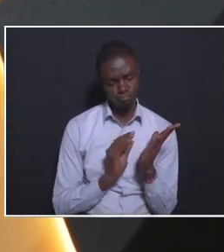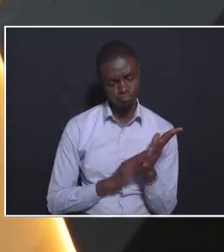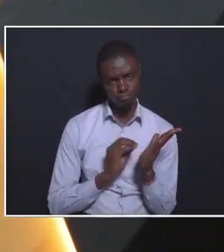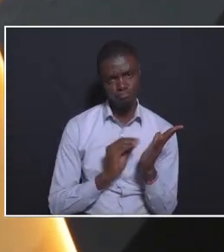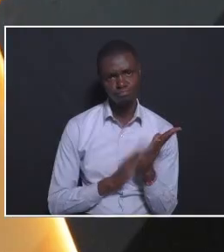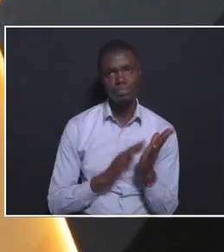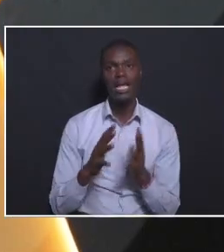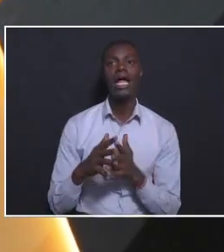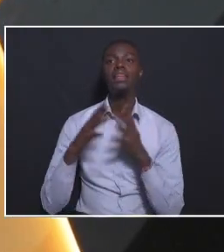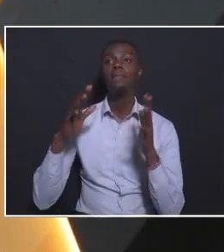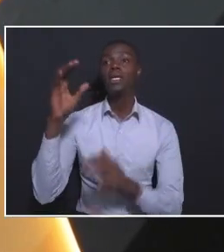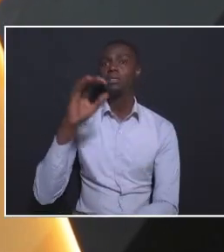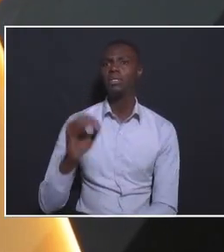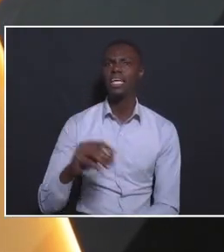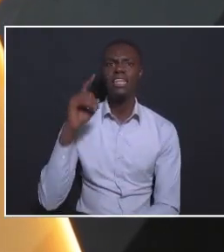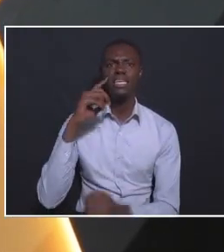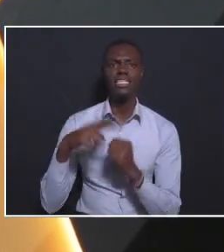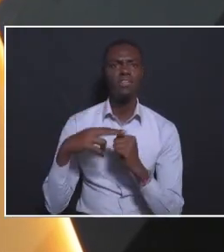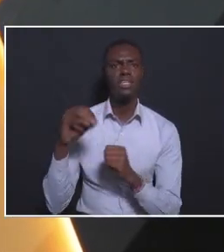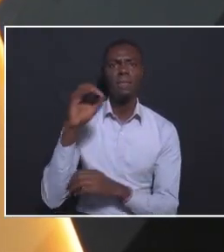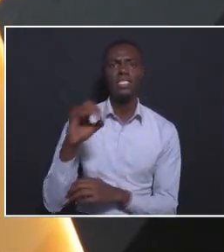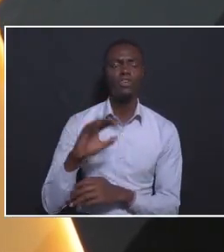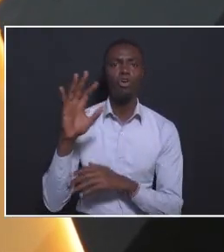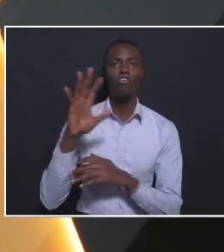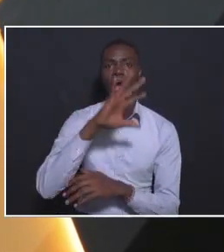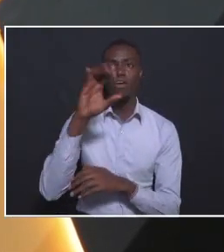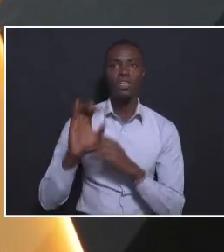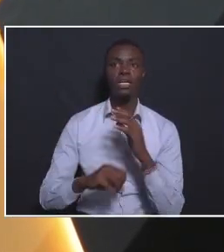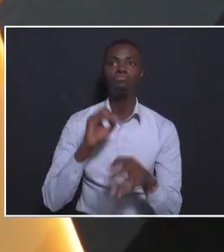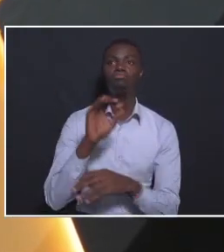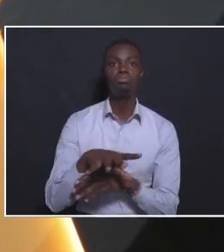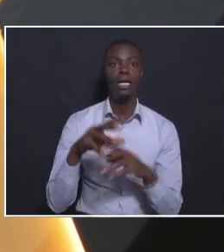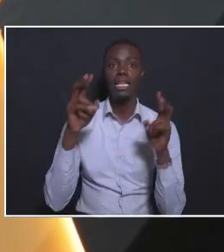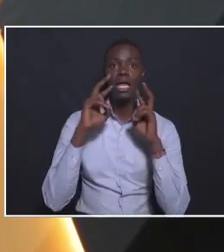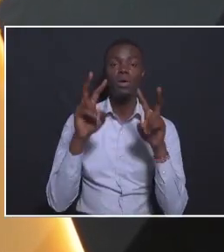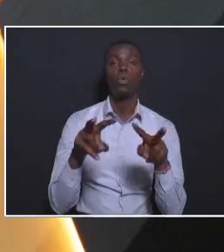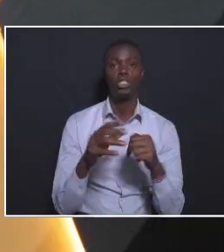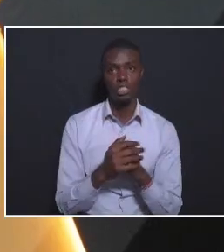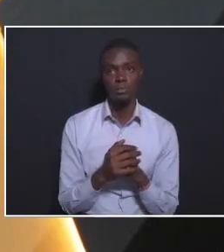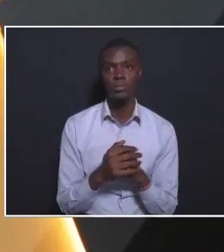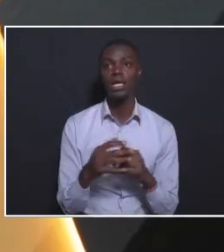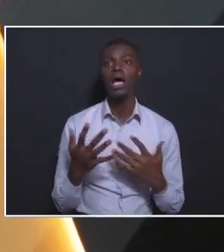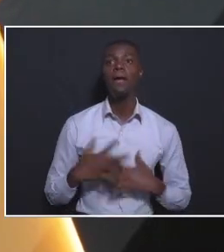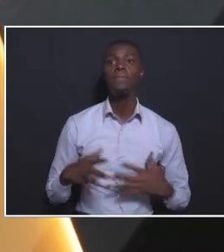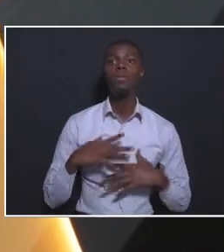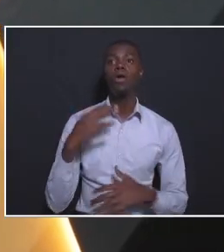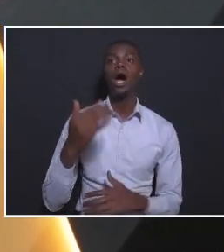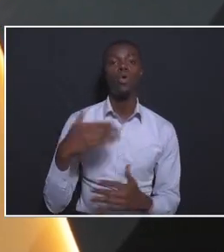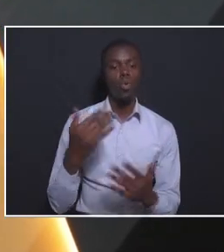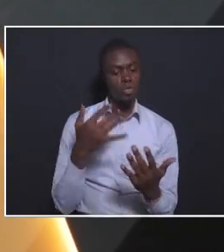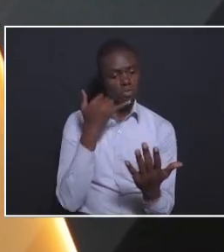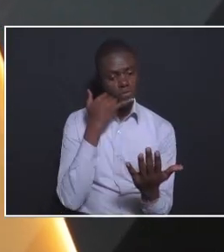The biggest percentage, I think it's 70% of African films are consumed on mobile. People are always on the mobile